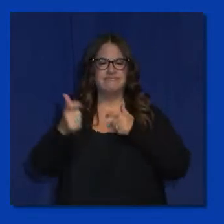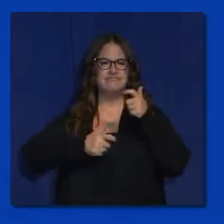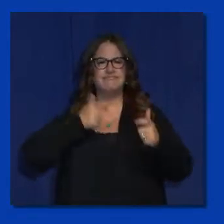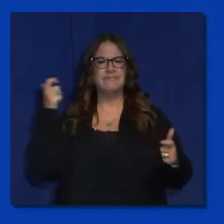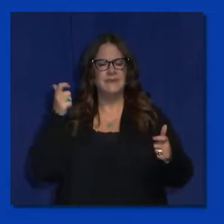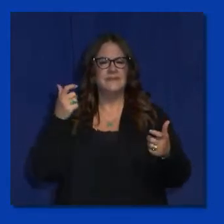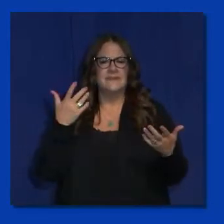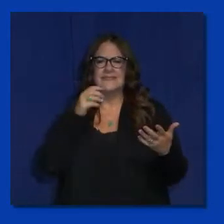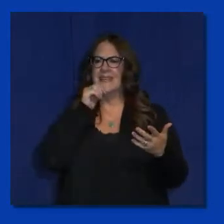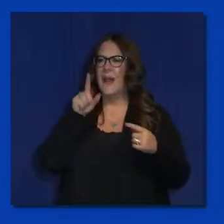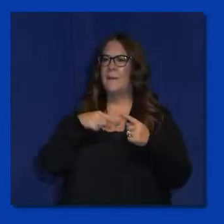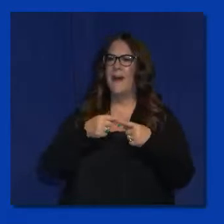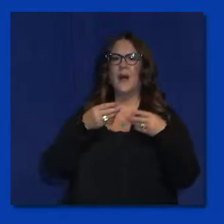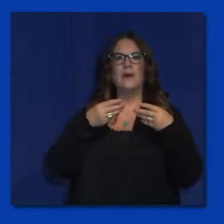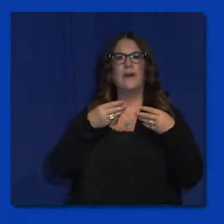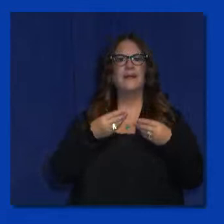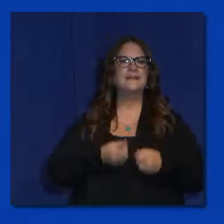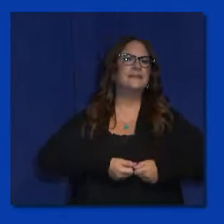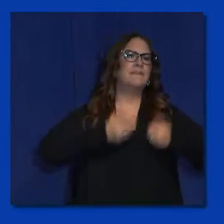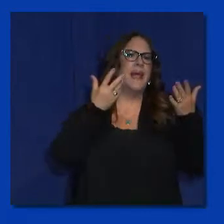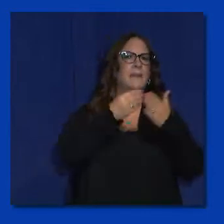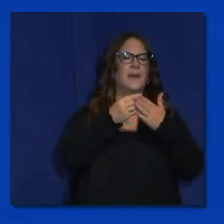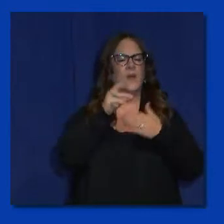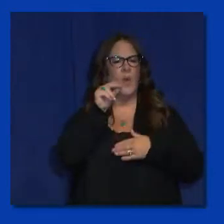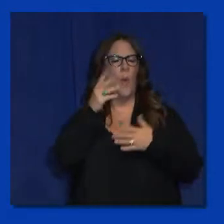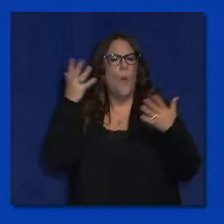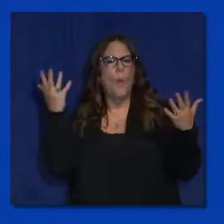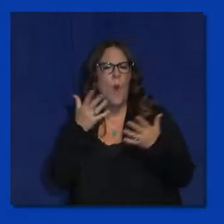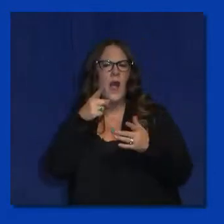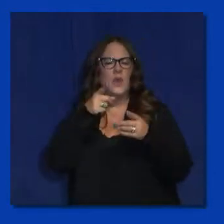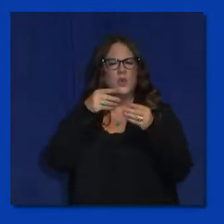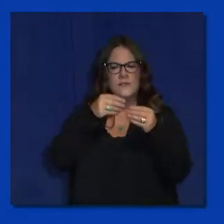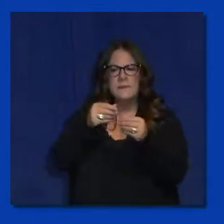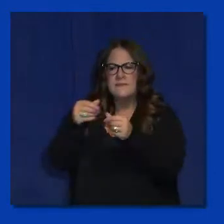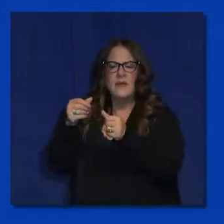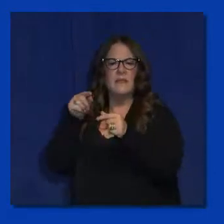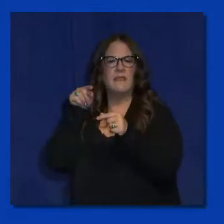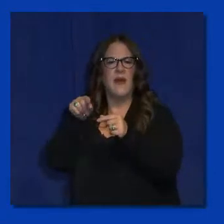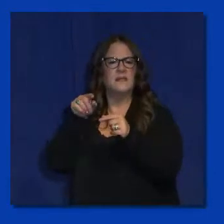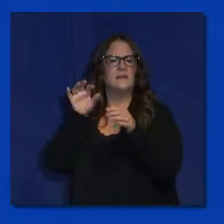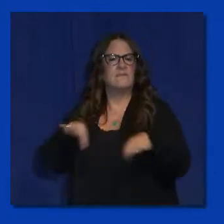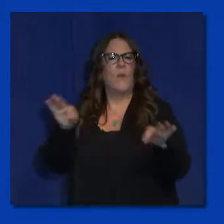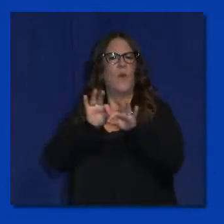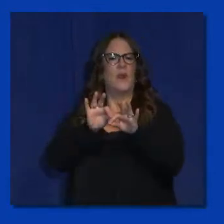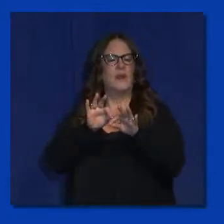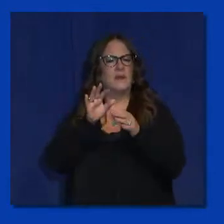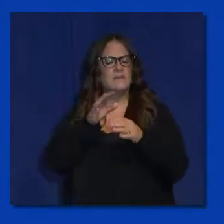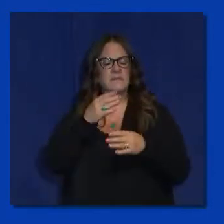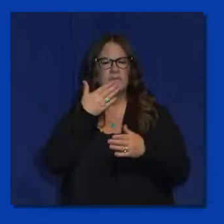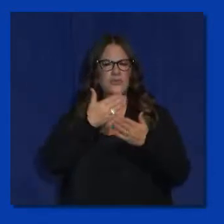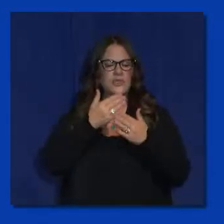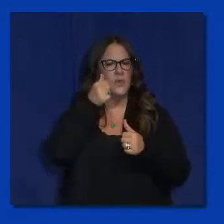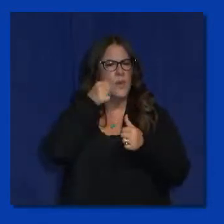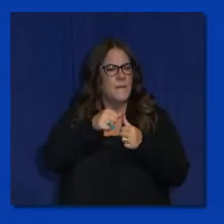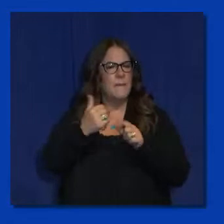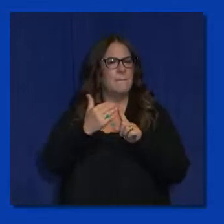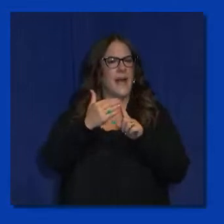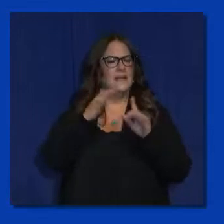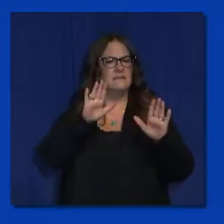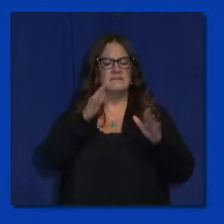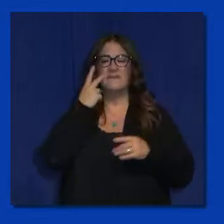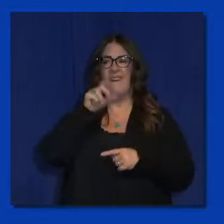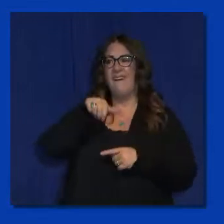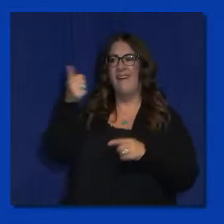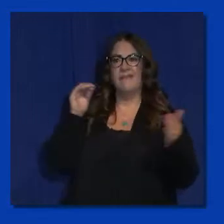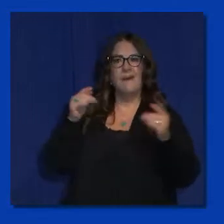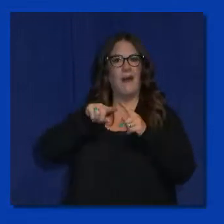about spending money, it's what you spend money on. And I just want to remind you, because I think it's worthy of being reminded. You know, I see some of these governors out there, their